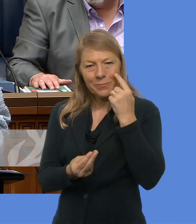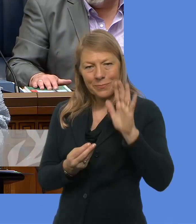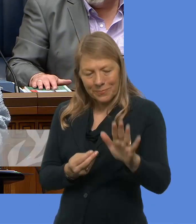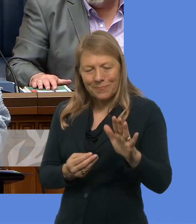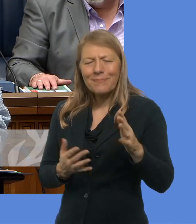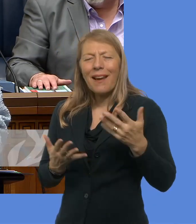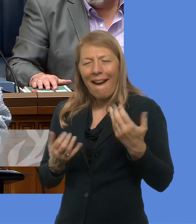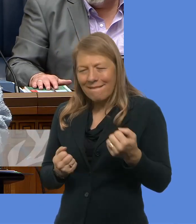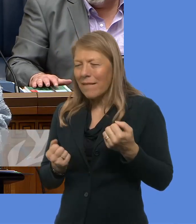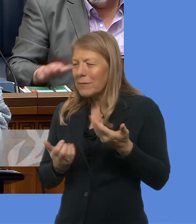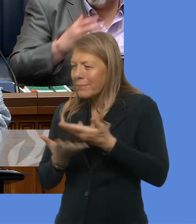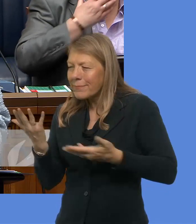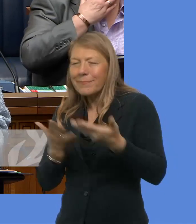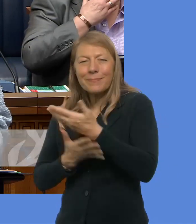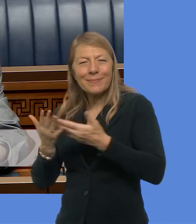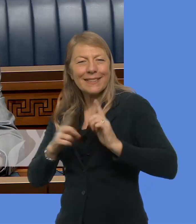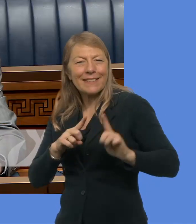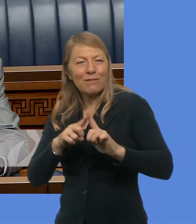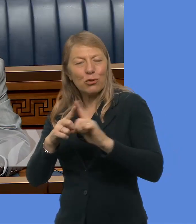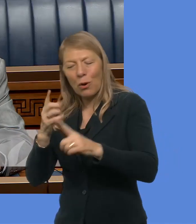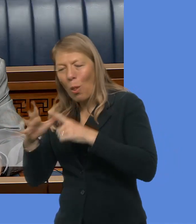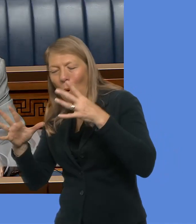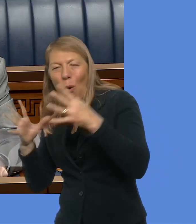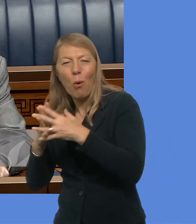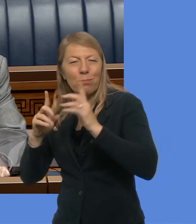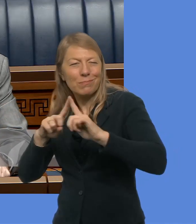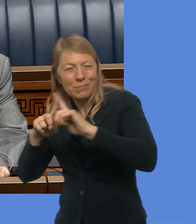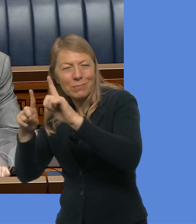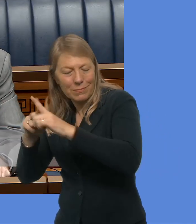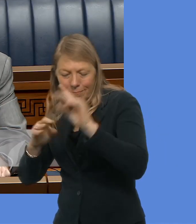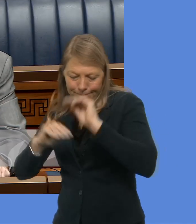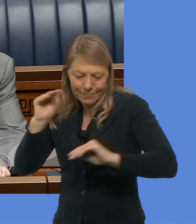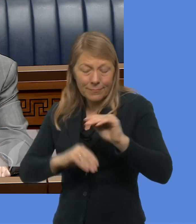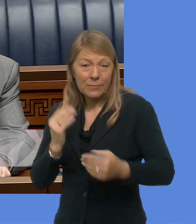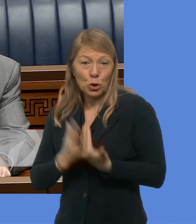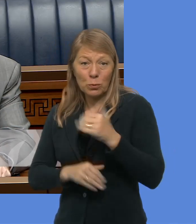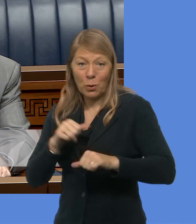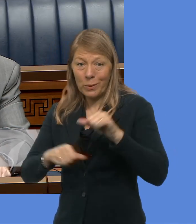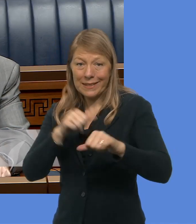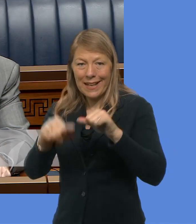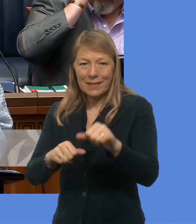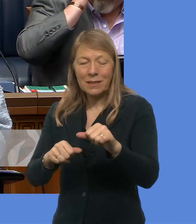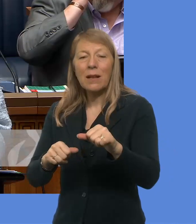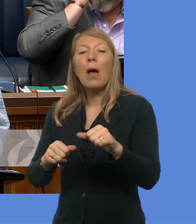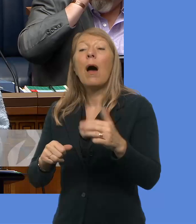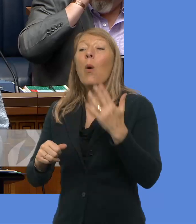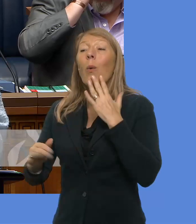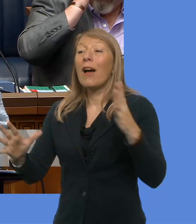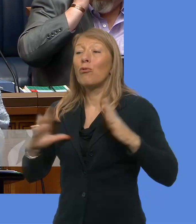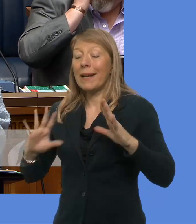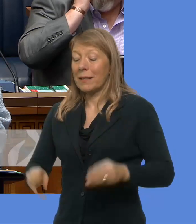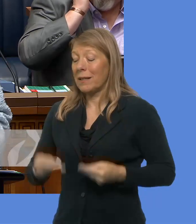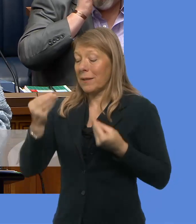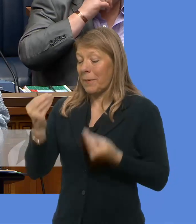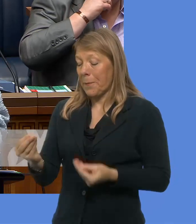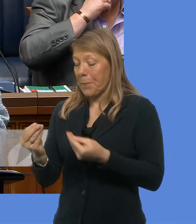are agreed and in place. It's likely that consultation will be required to determine the best way of meeting the needs of those who require this